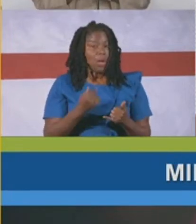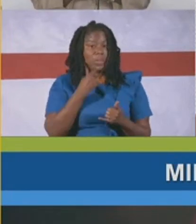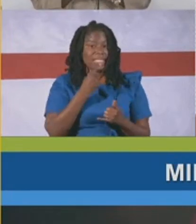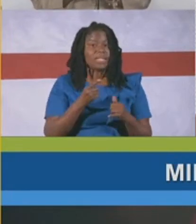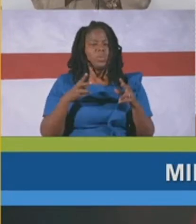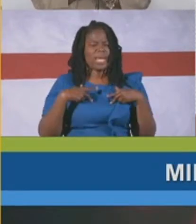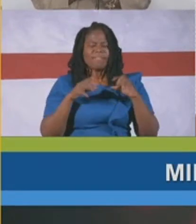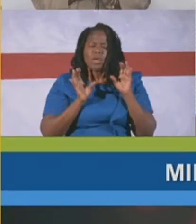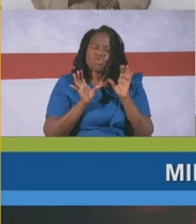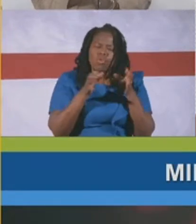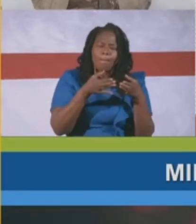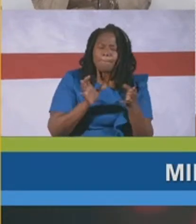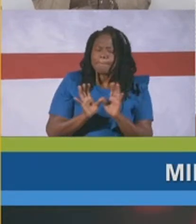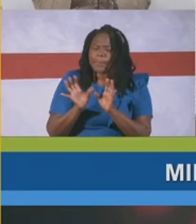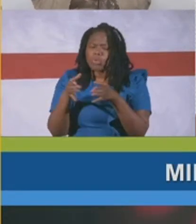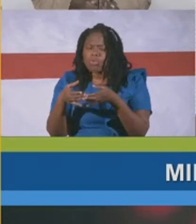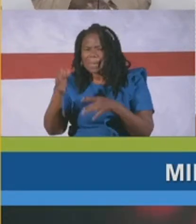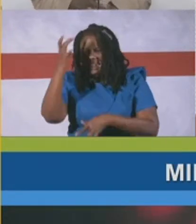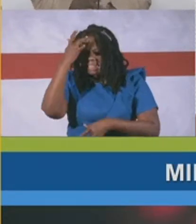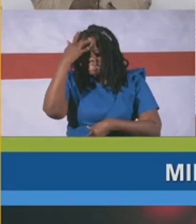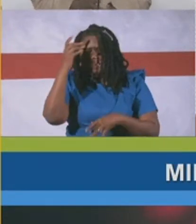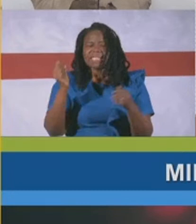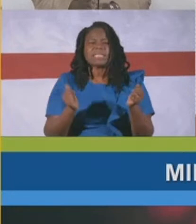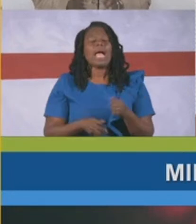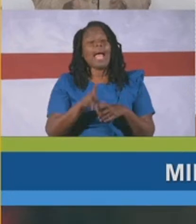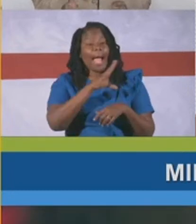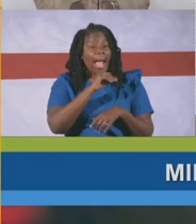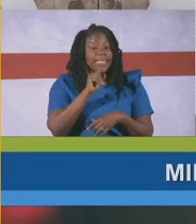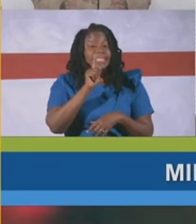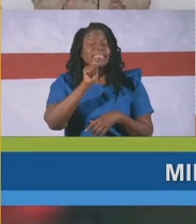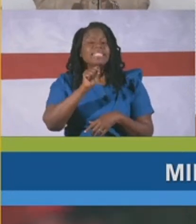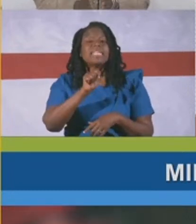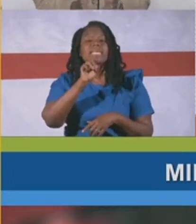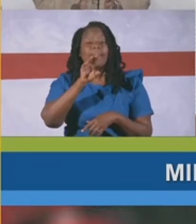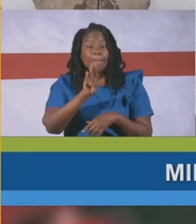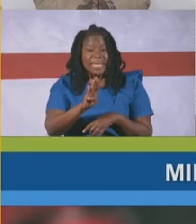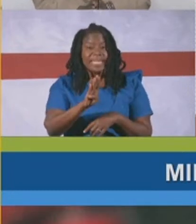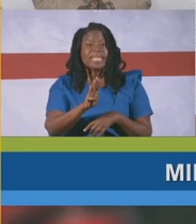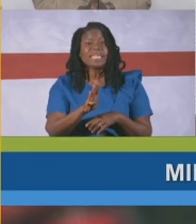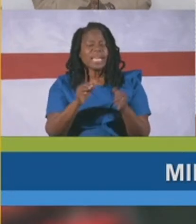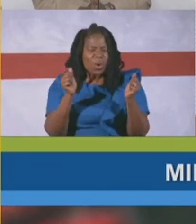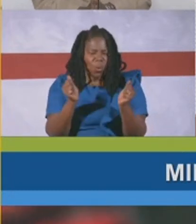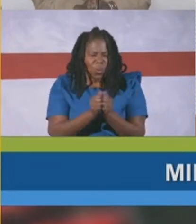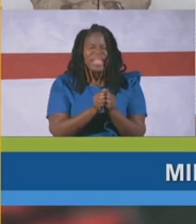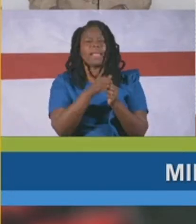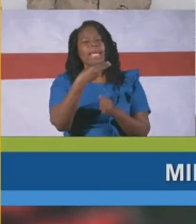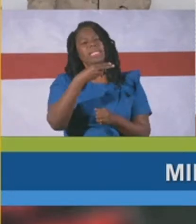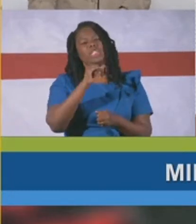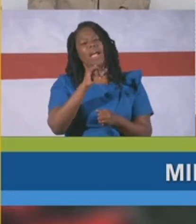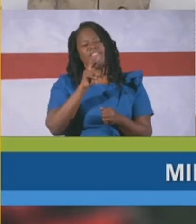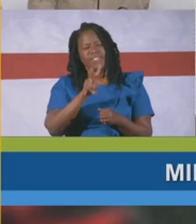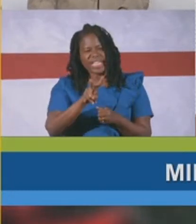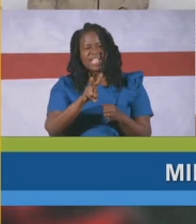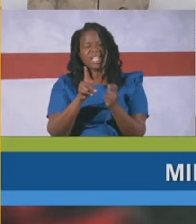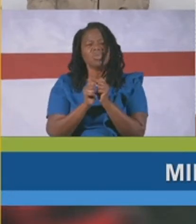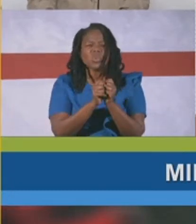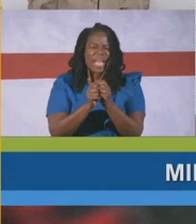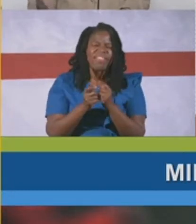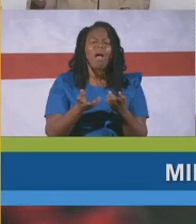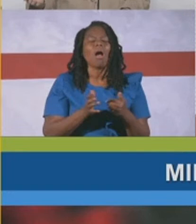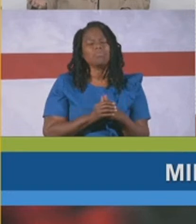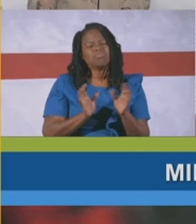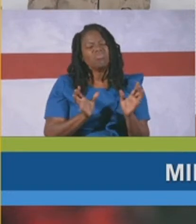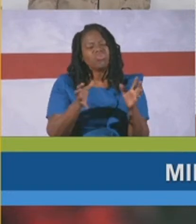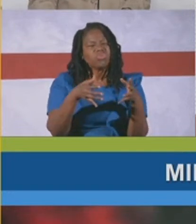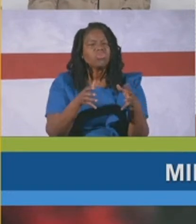illnesses. And TB and HIV are 2 of those subcategories of illnesses. I am happy to